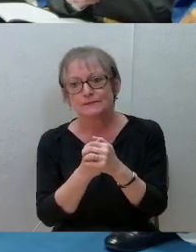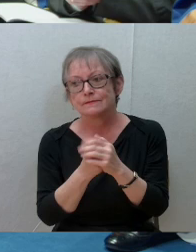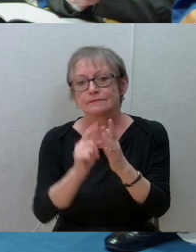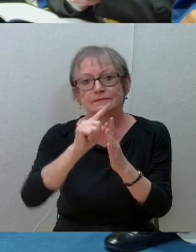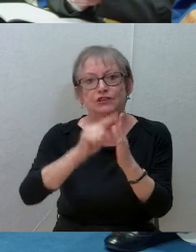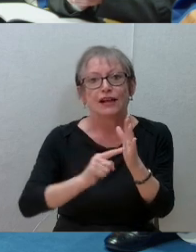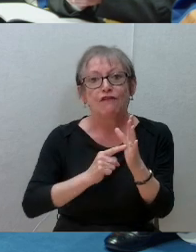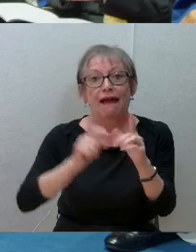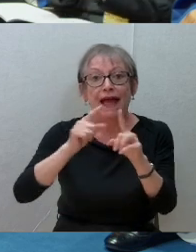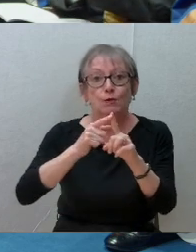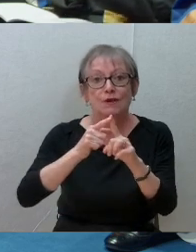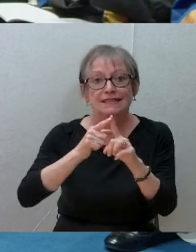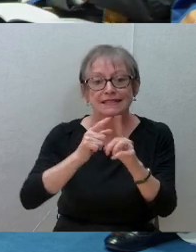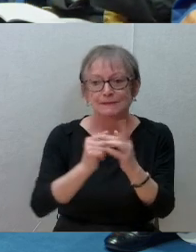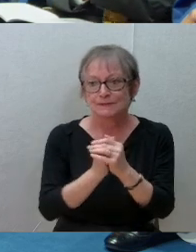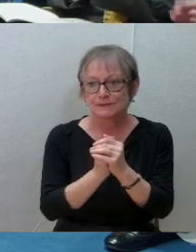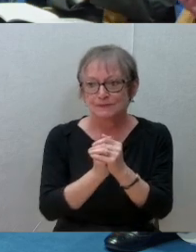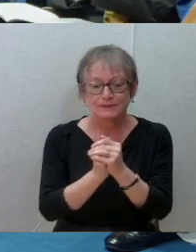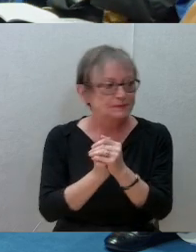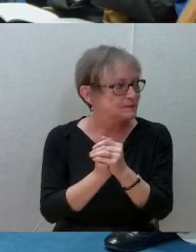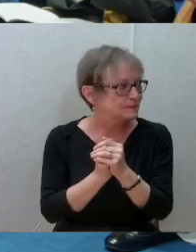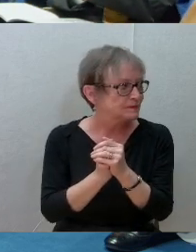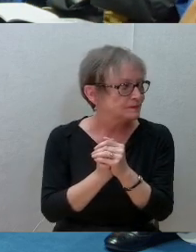Jennifer Edwards.